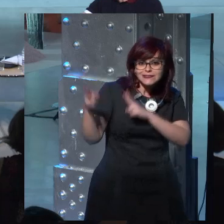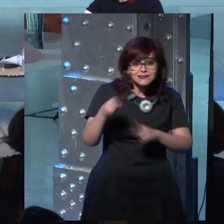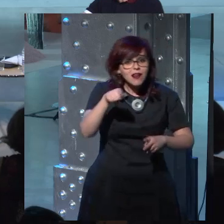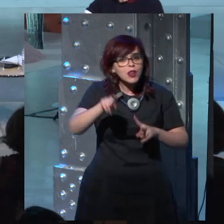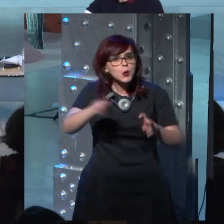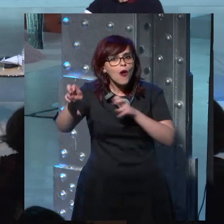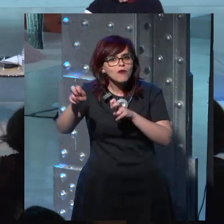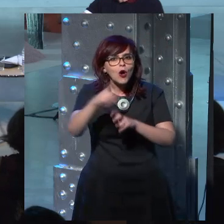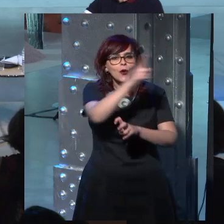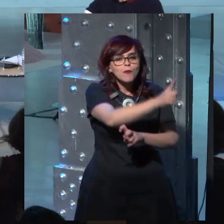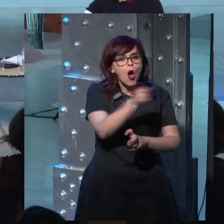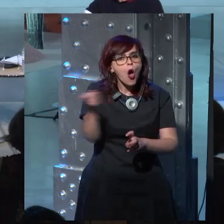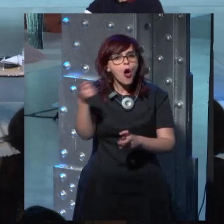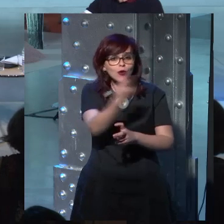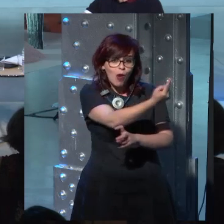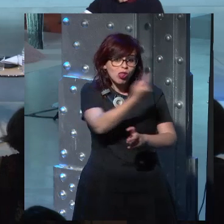Well,